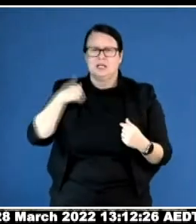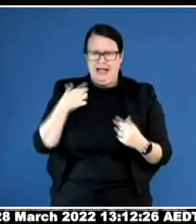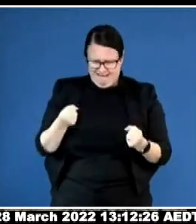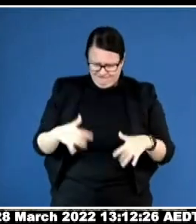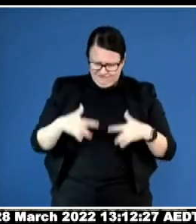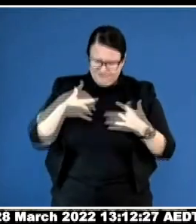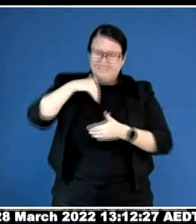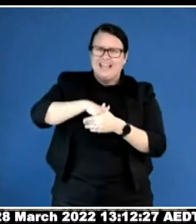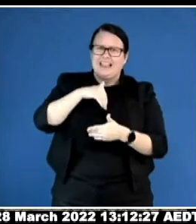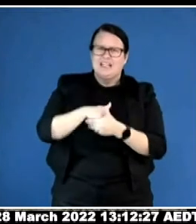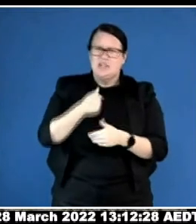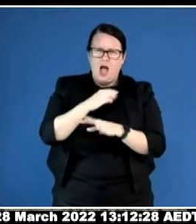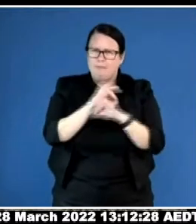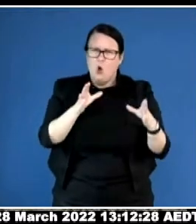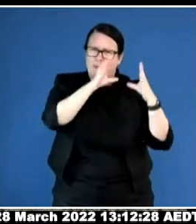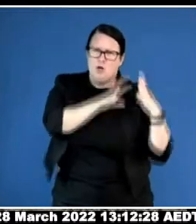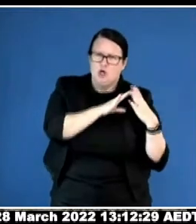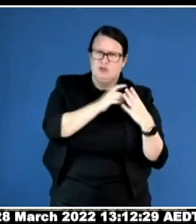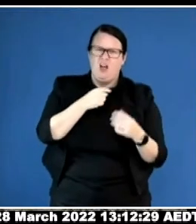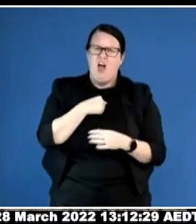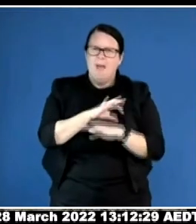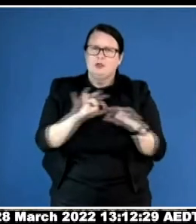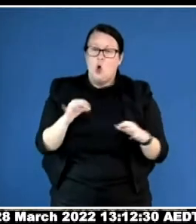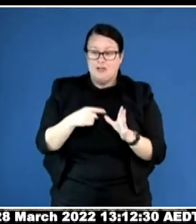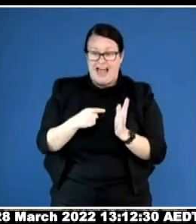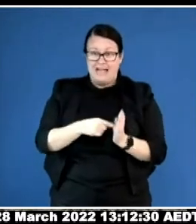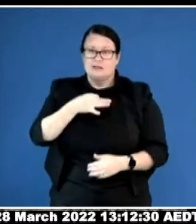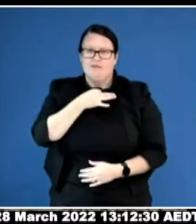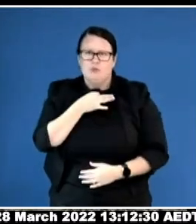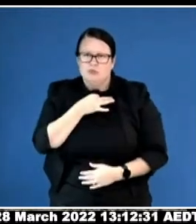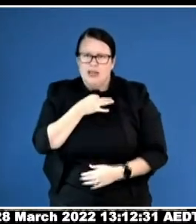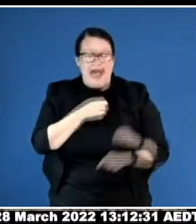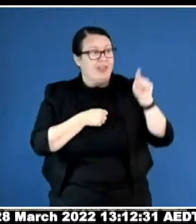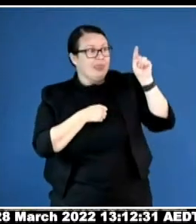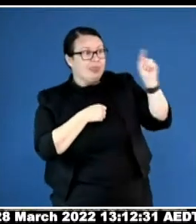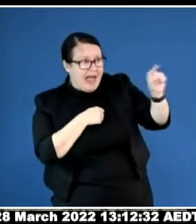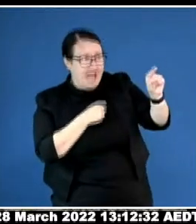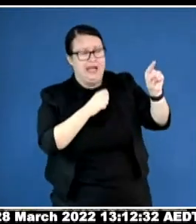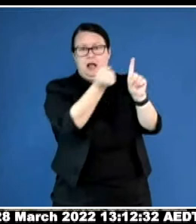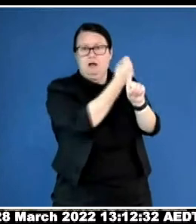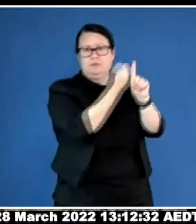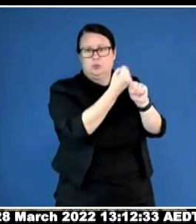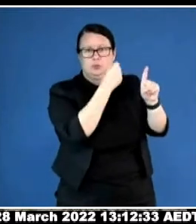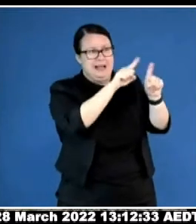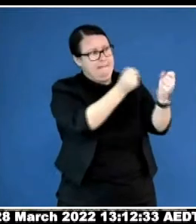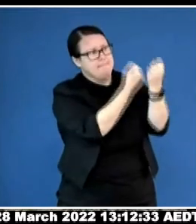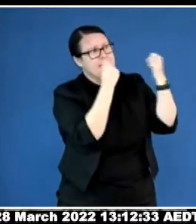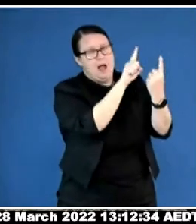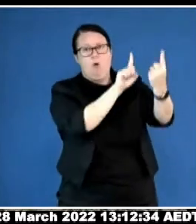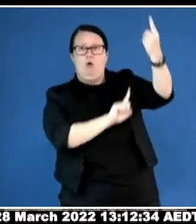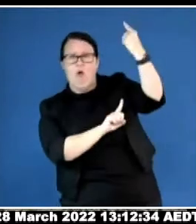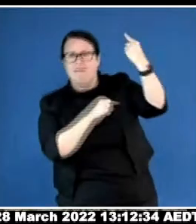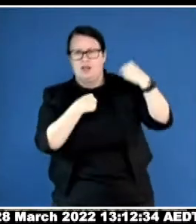not burdens. We're not vulnerable. This person was vulnerable to abusing his position of power in